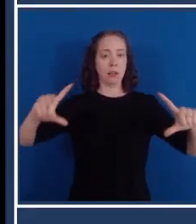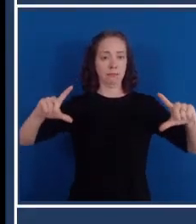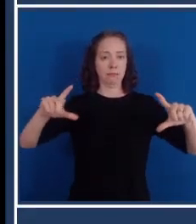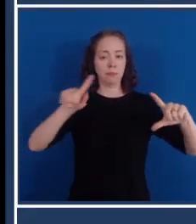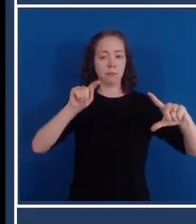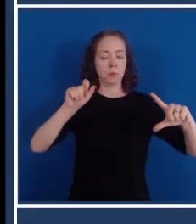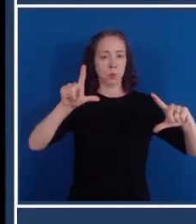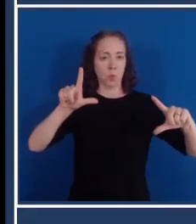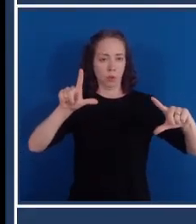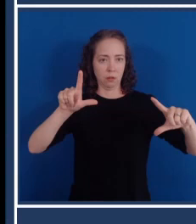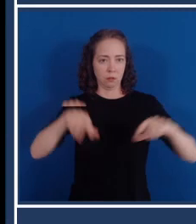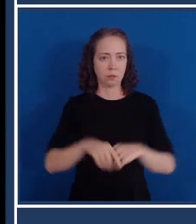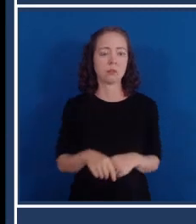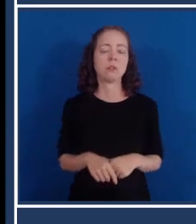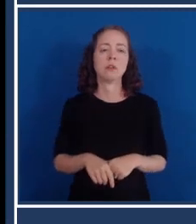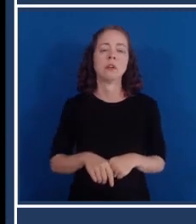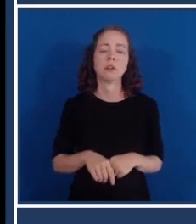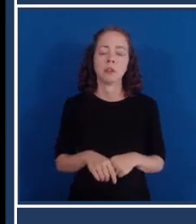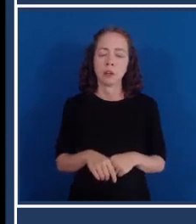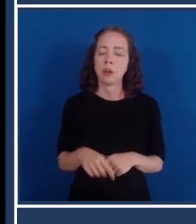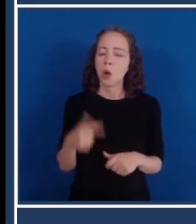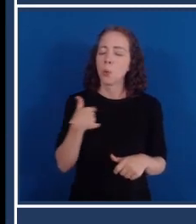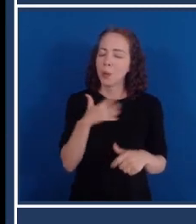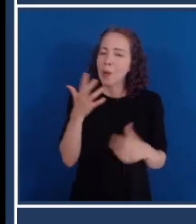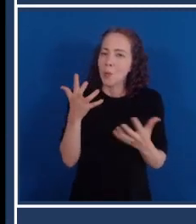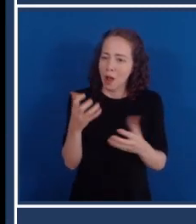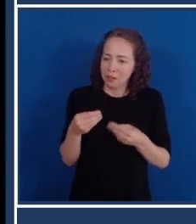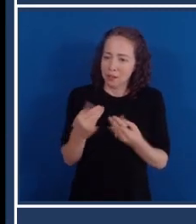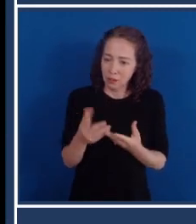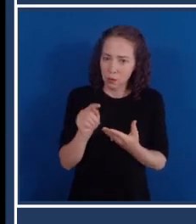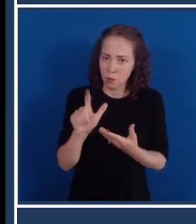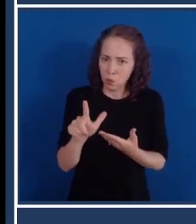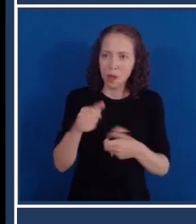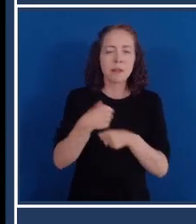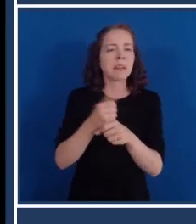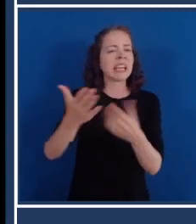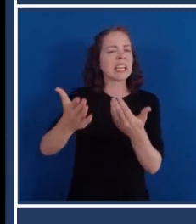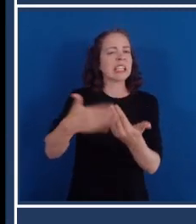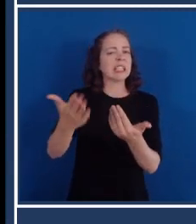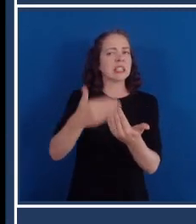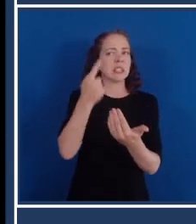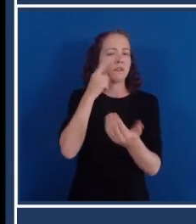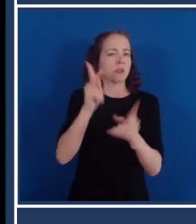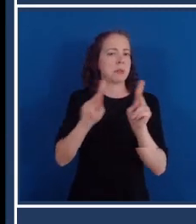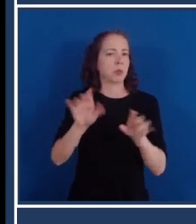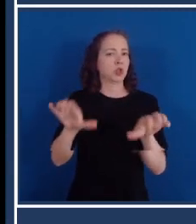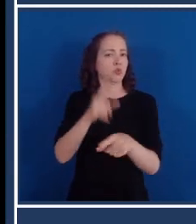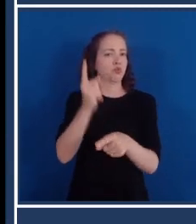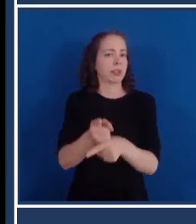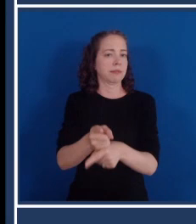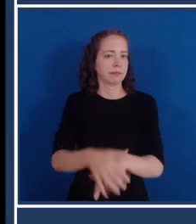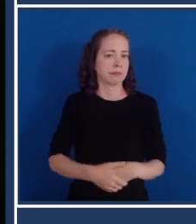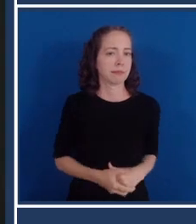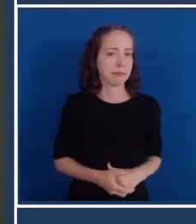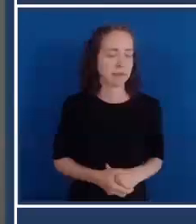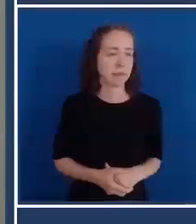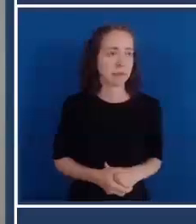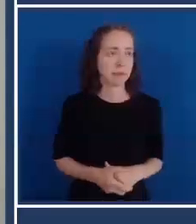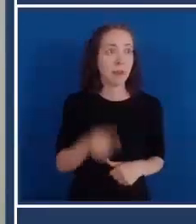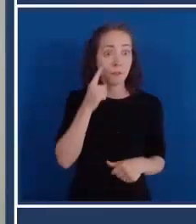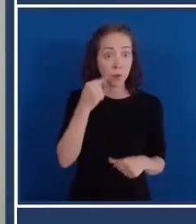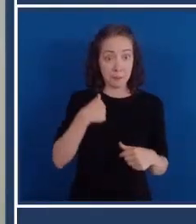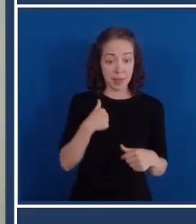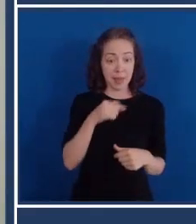efficient for our people to do the right thing. And one of the most exciting releases at Build, for me at least, was